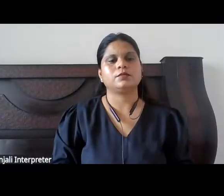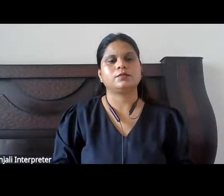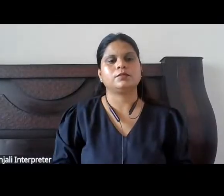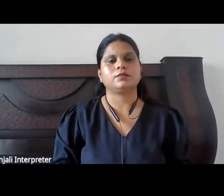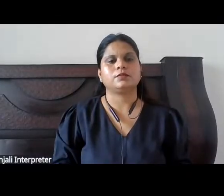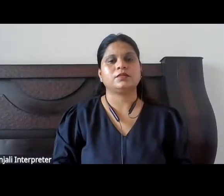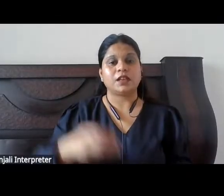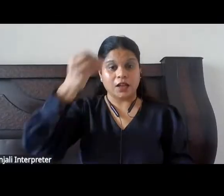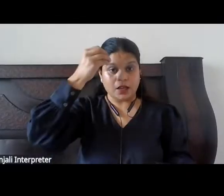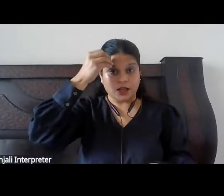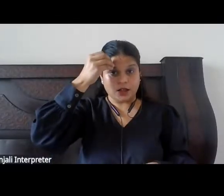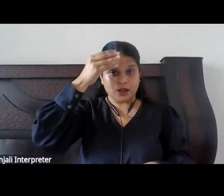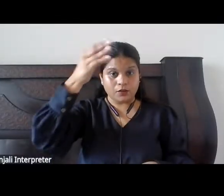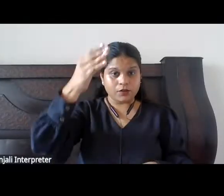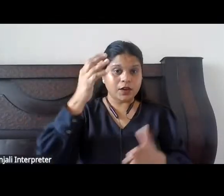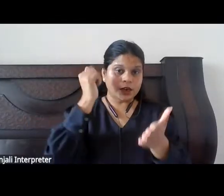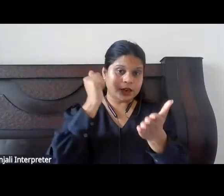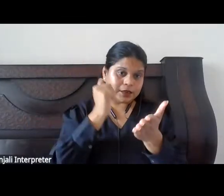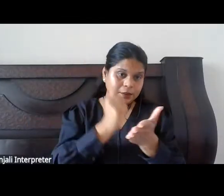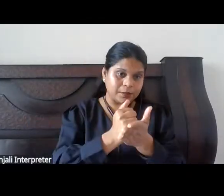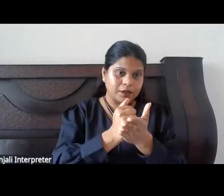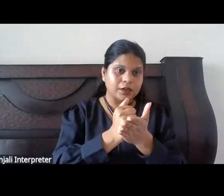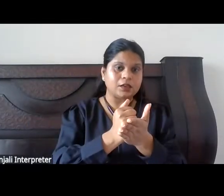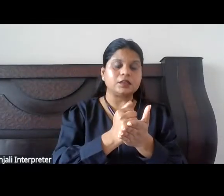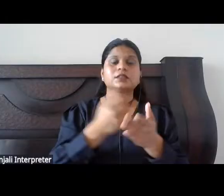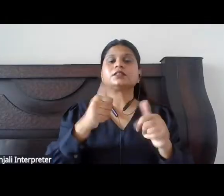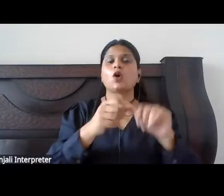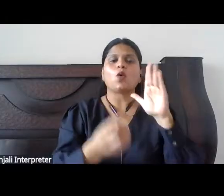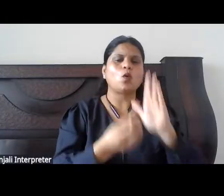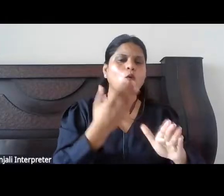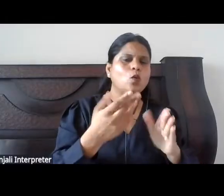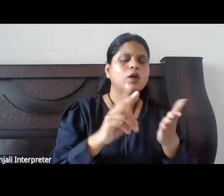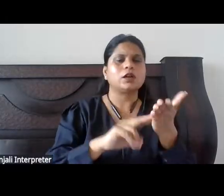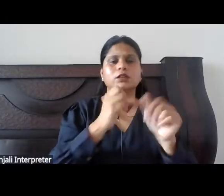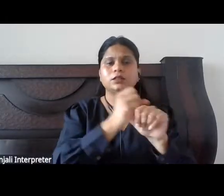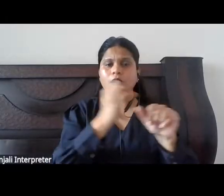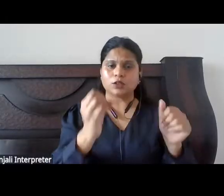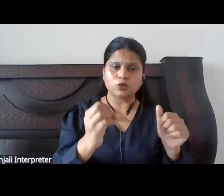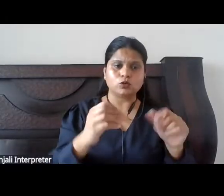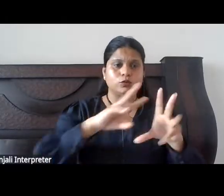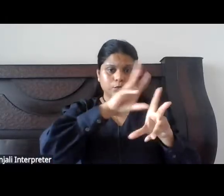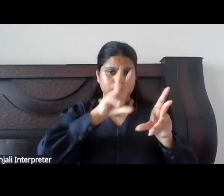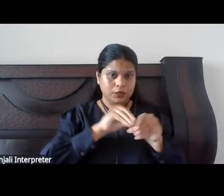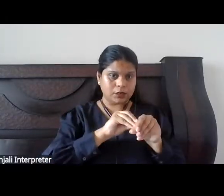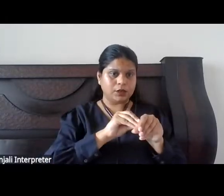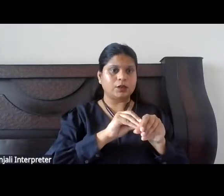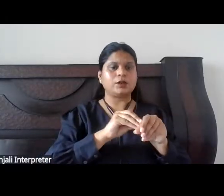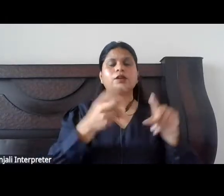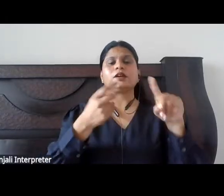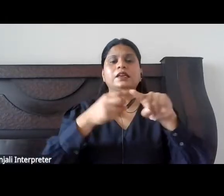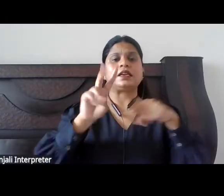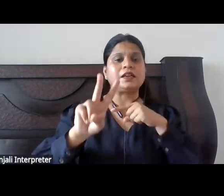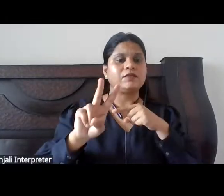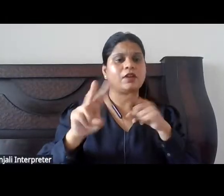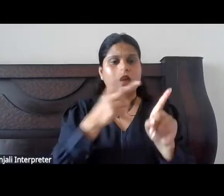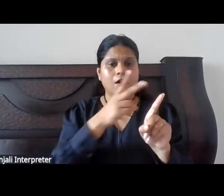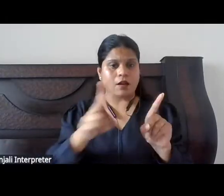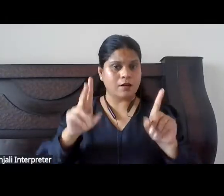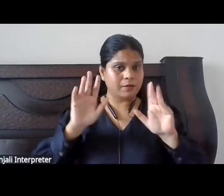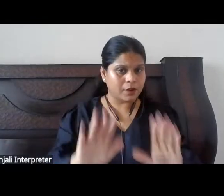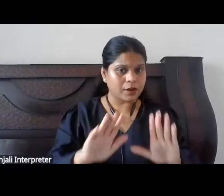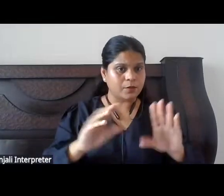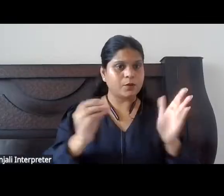was also created. A lot of other organizations put together some TV spots. There